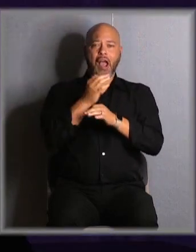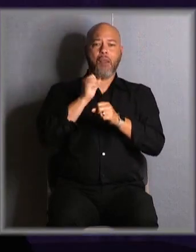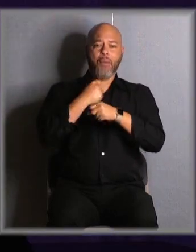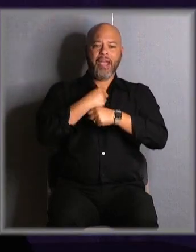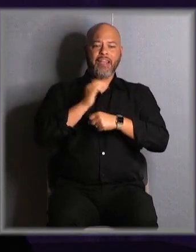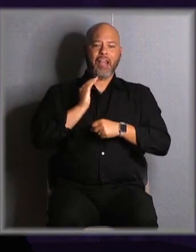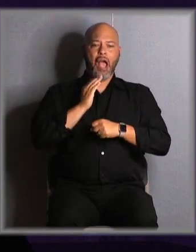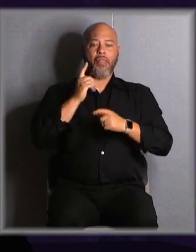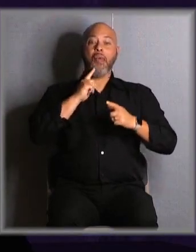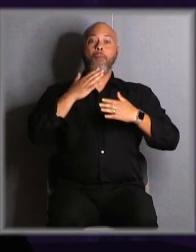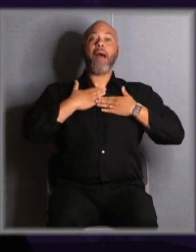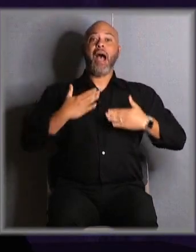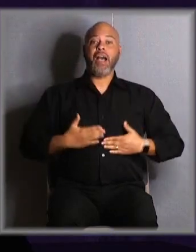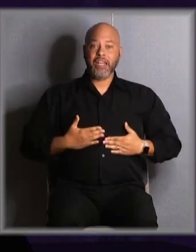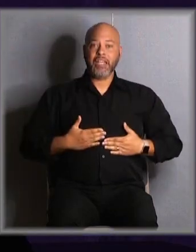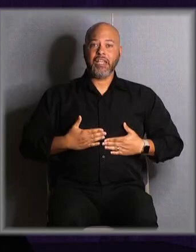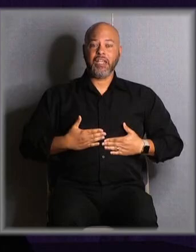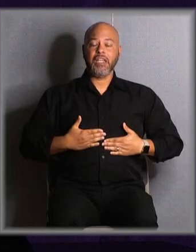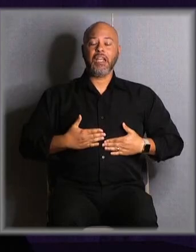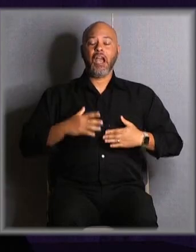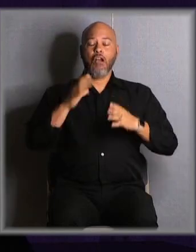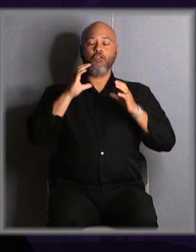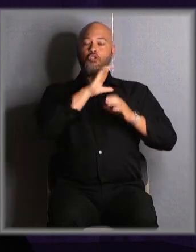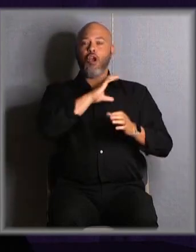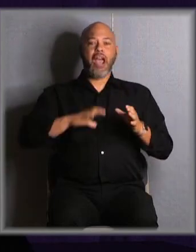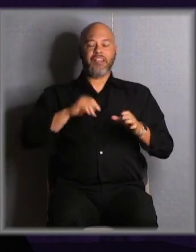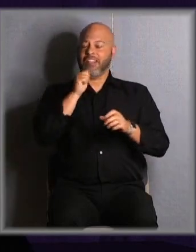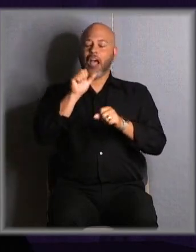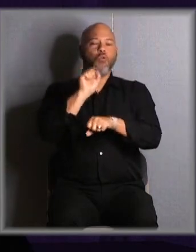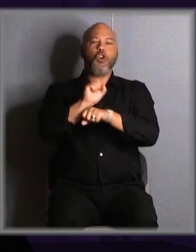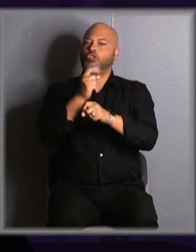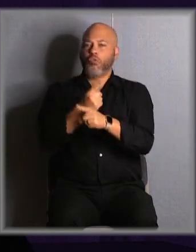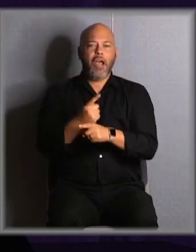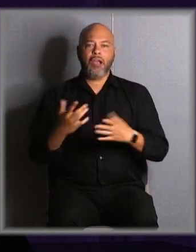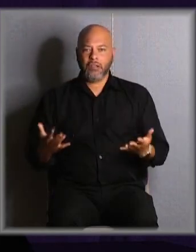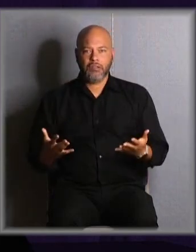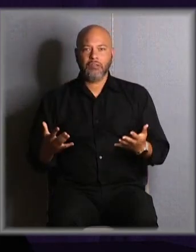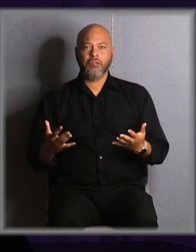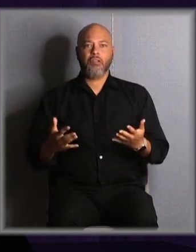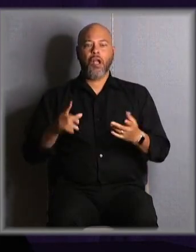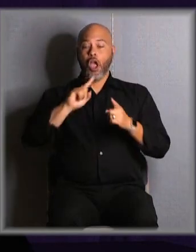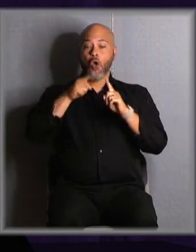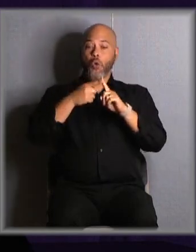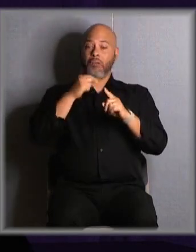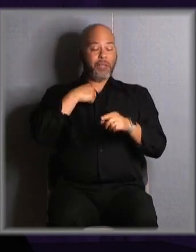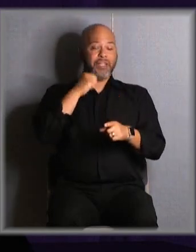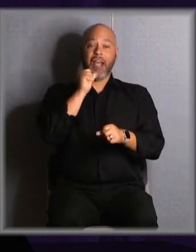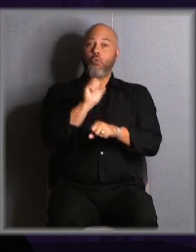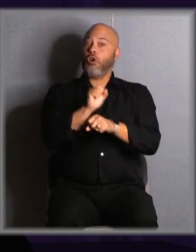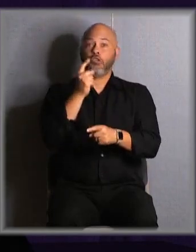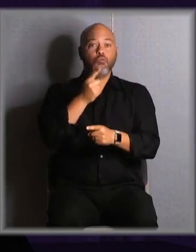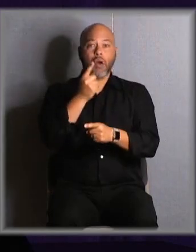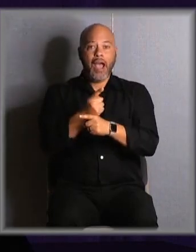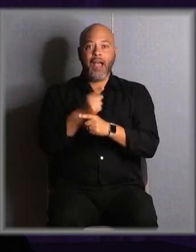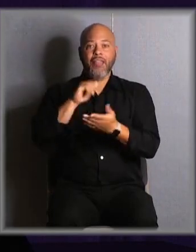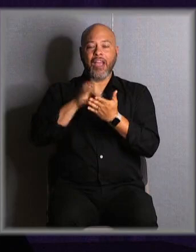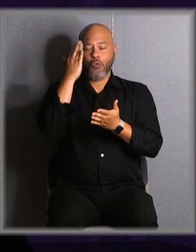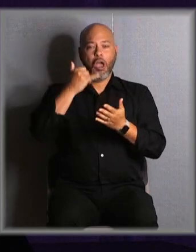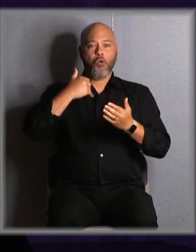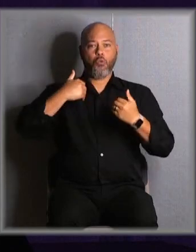of Christ to become deformed. And once the body becomes deformed, that's why we